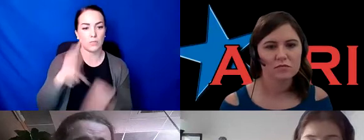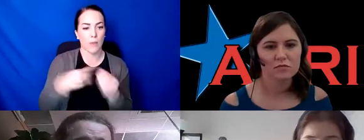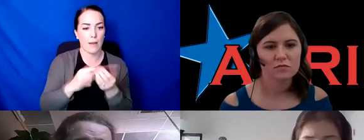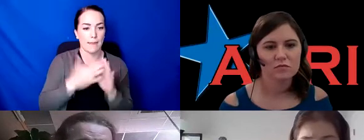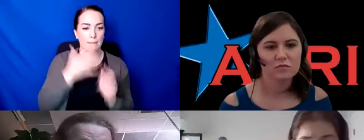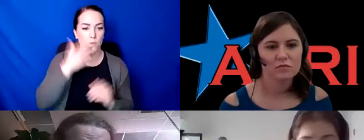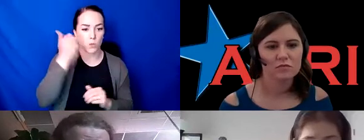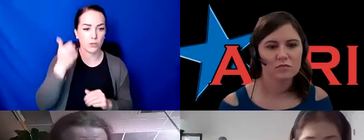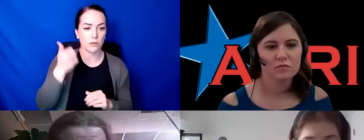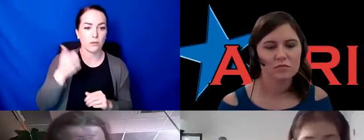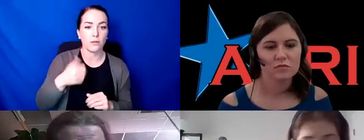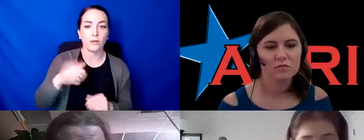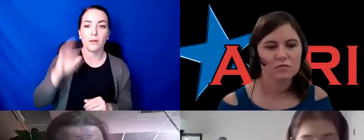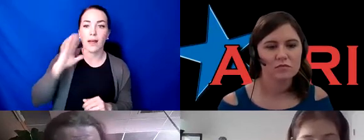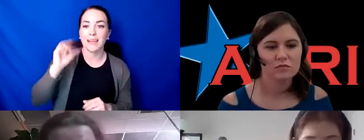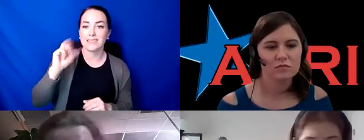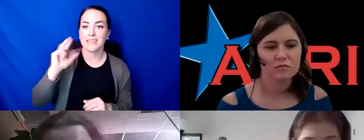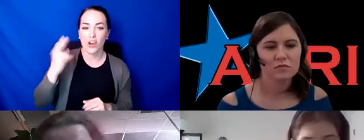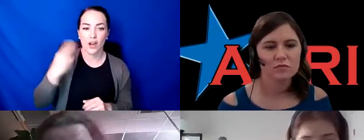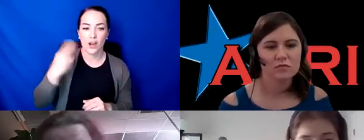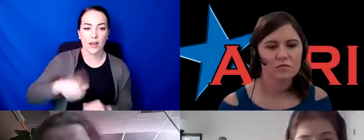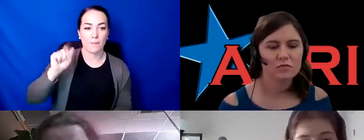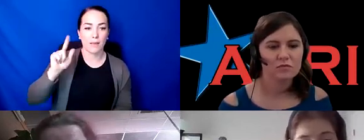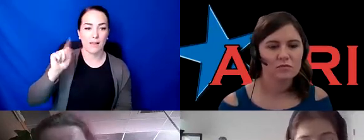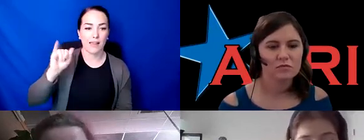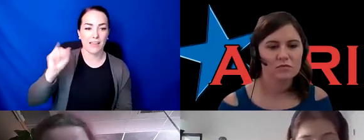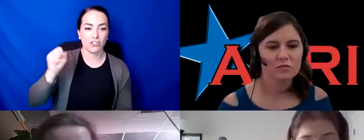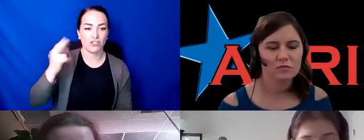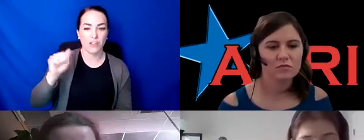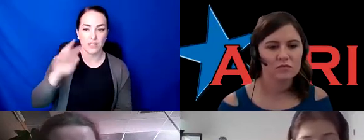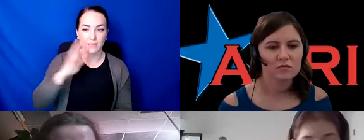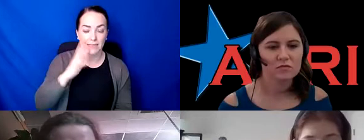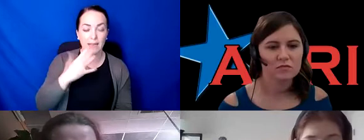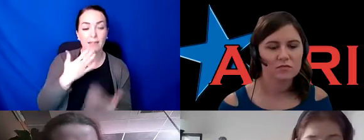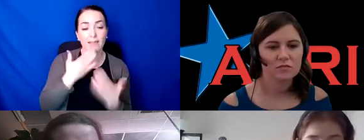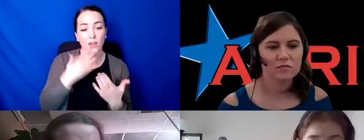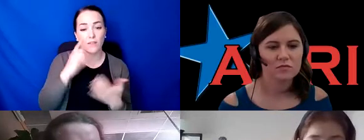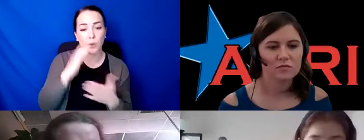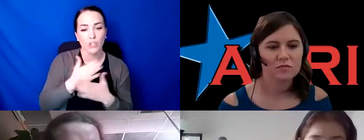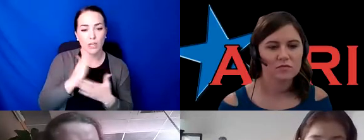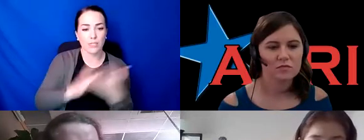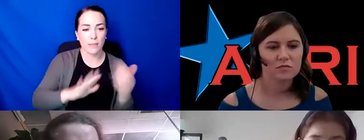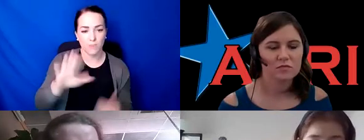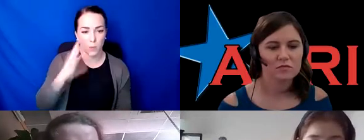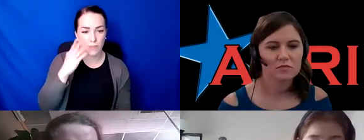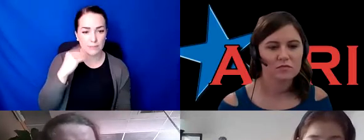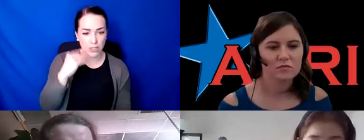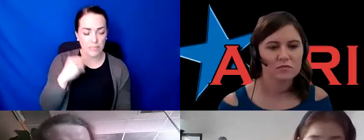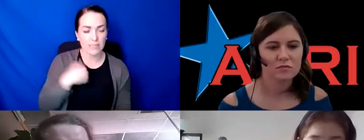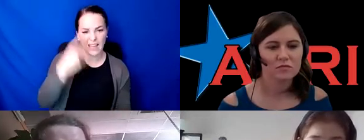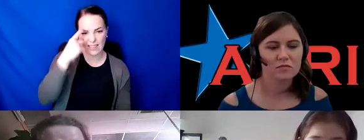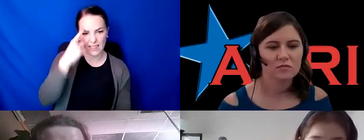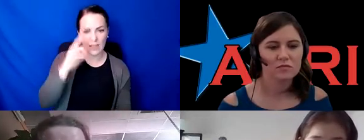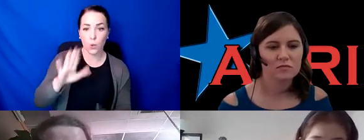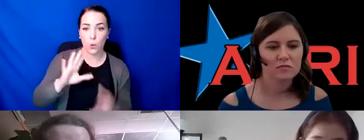Sarah, this is Alicia speaking. Thank you for sharing some of your experience. I think what you brought up,